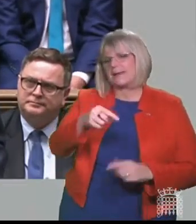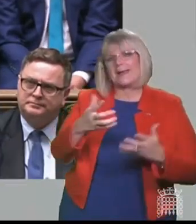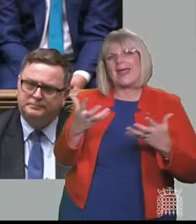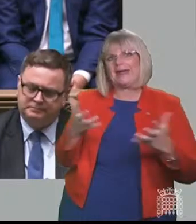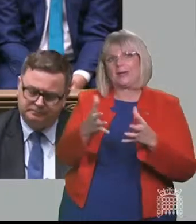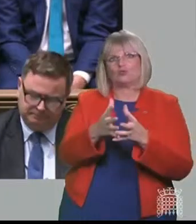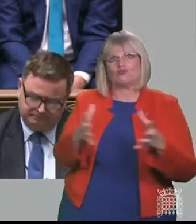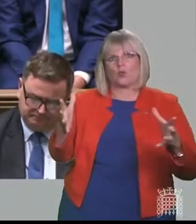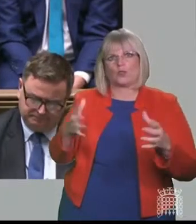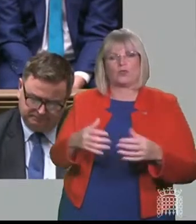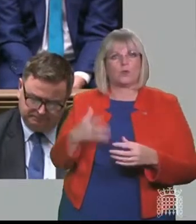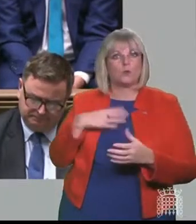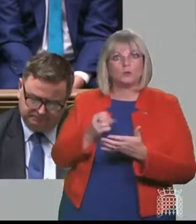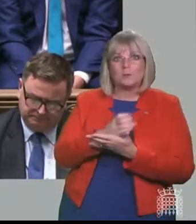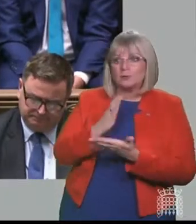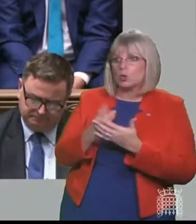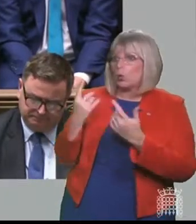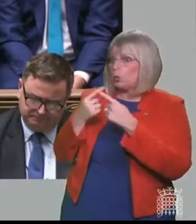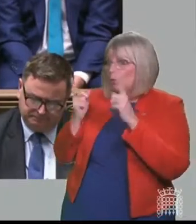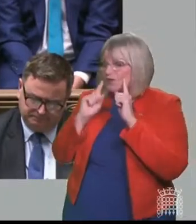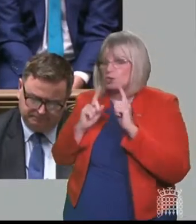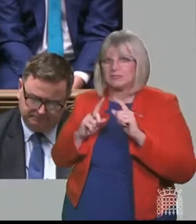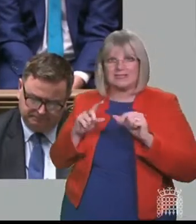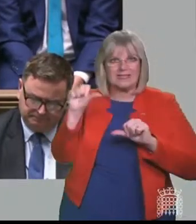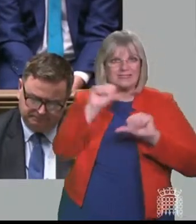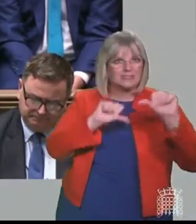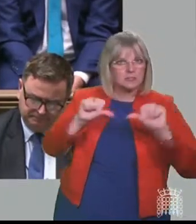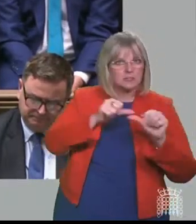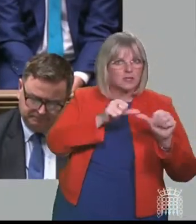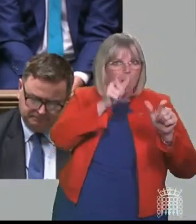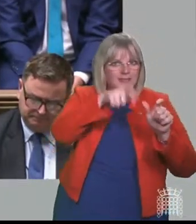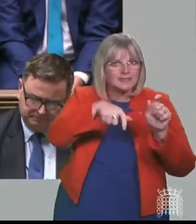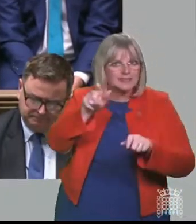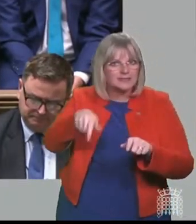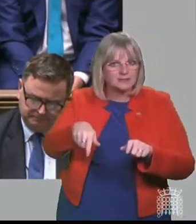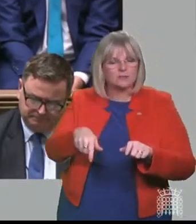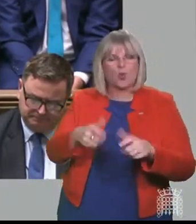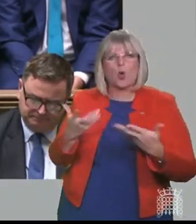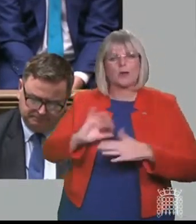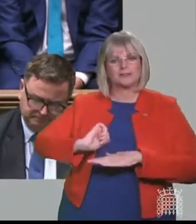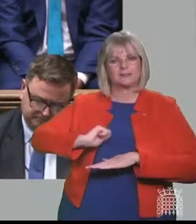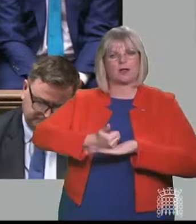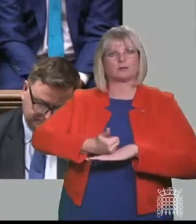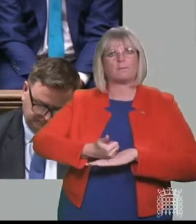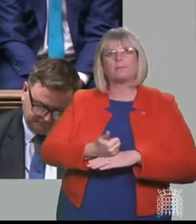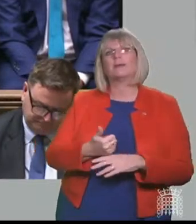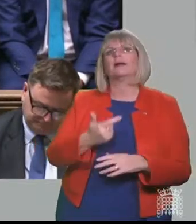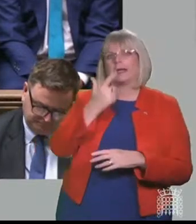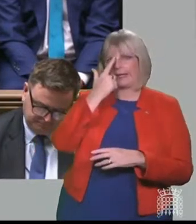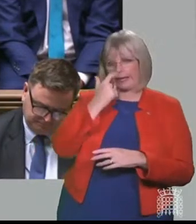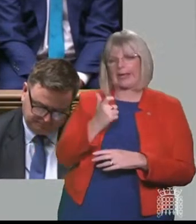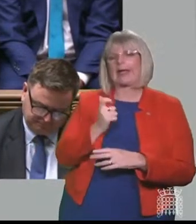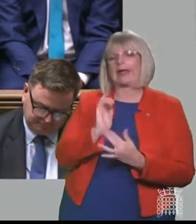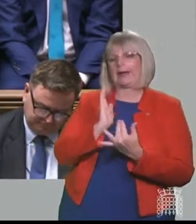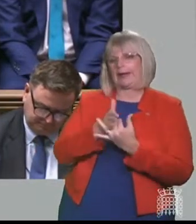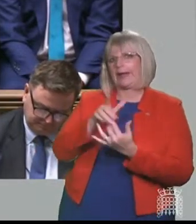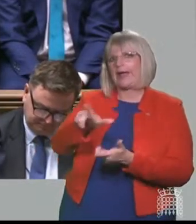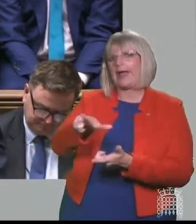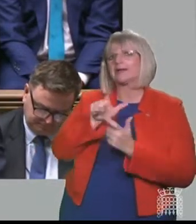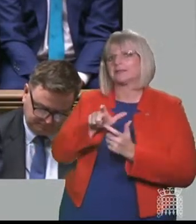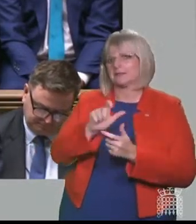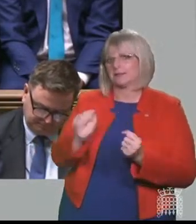universities, scientists and startups can access the compute power they need. So building on the success